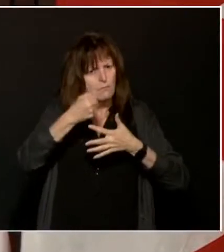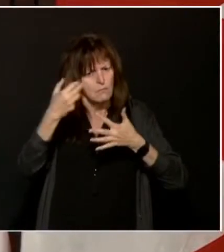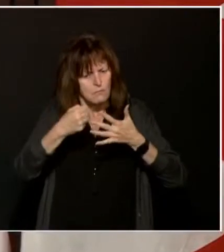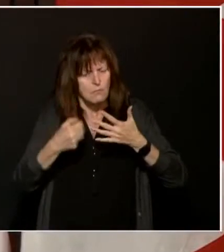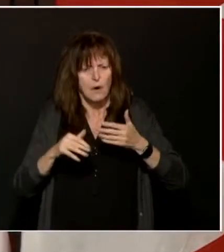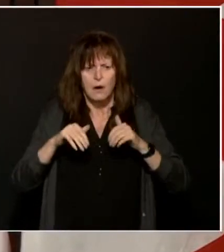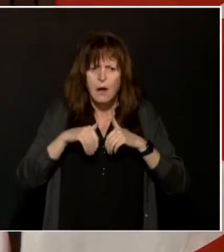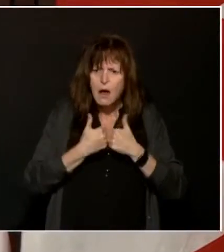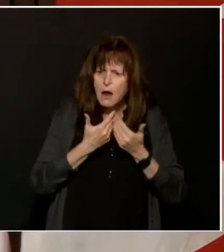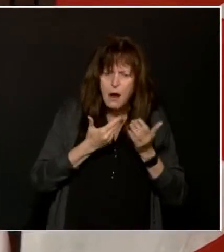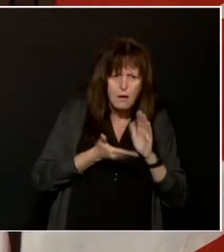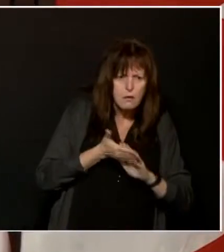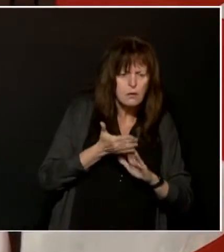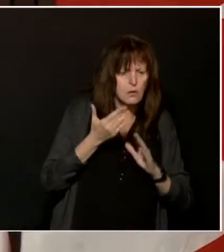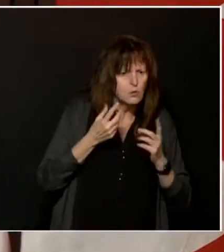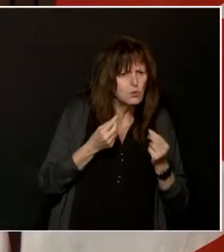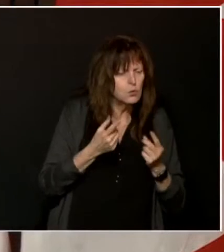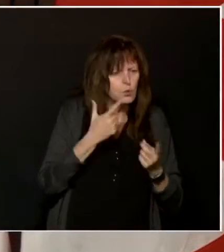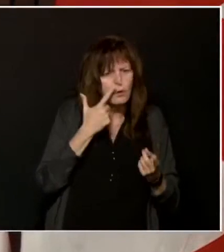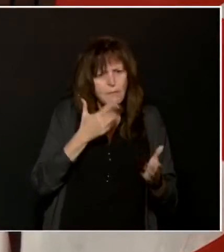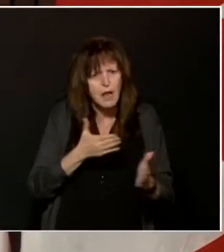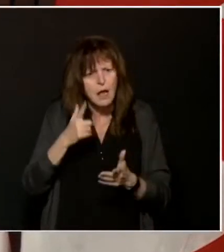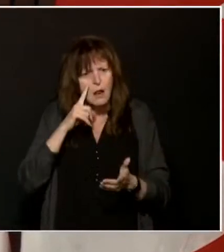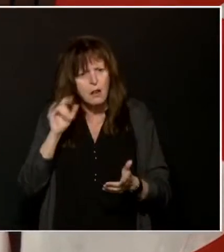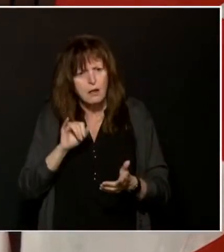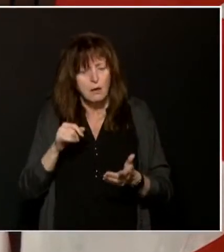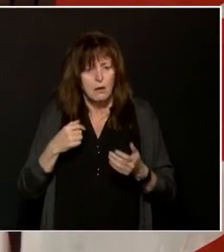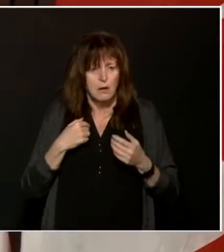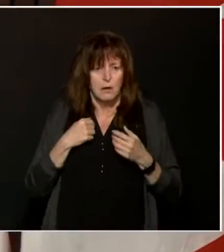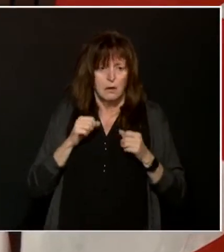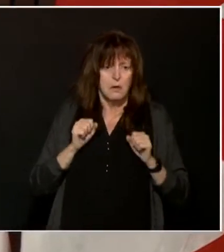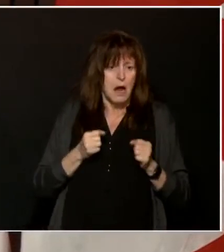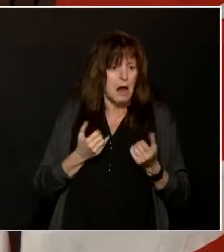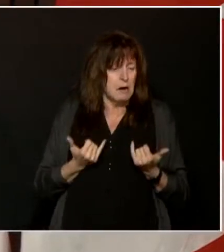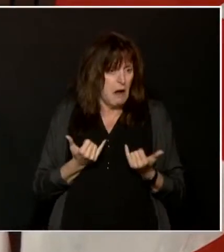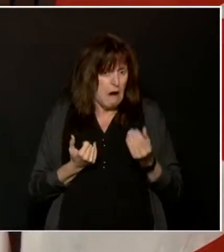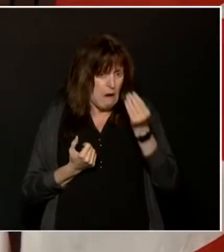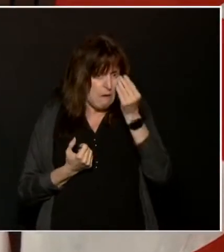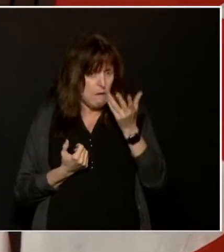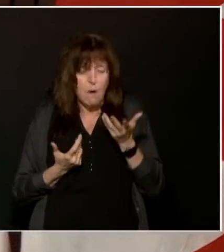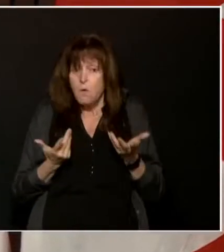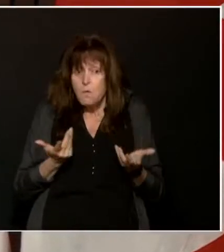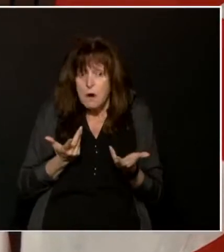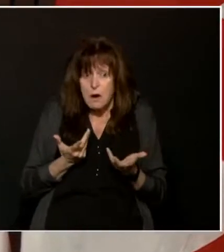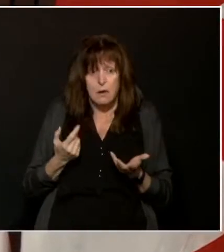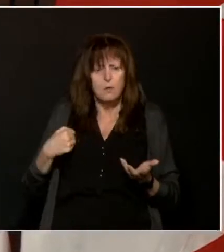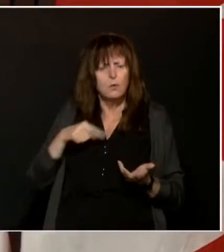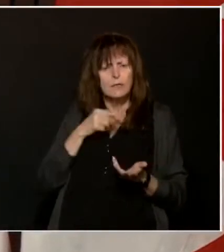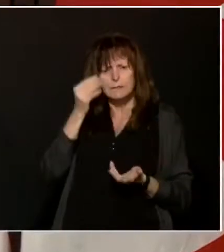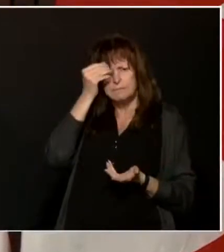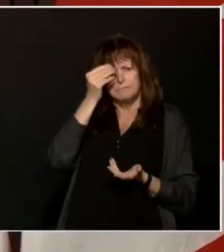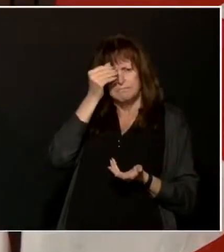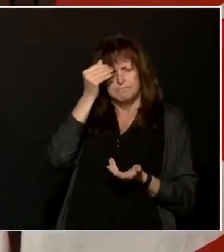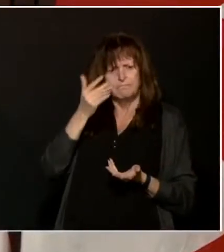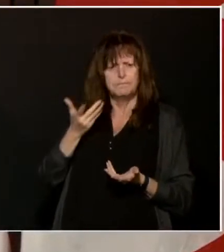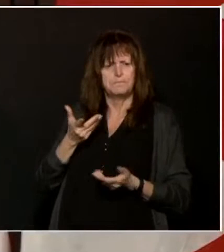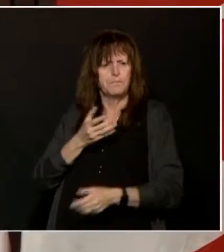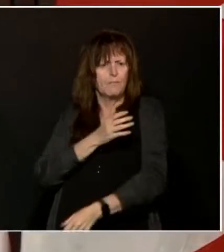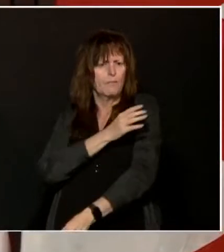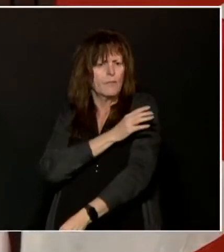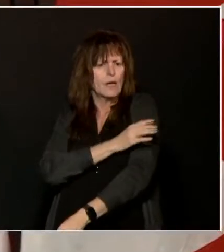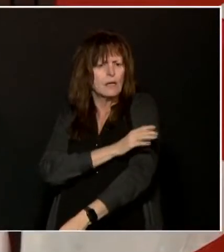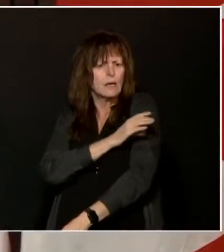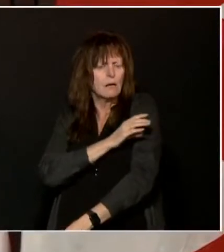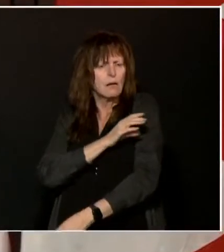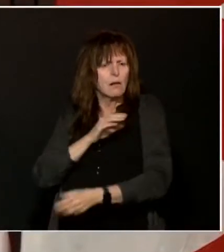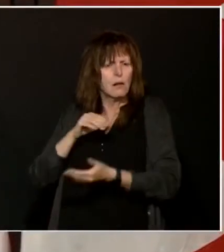what I can say is that we carefully consider clinical reasons for exceptions to the second dose,